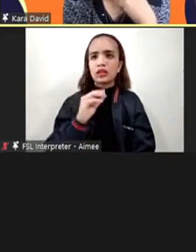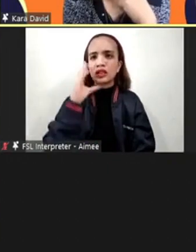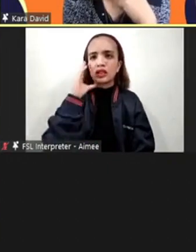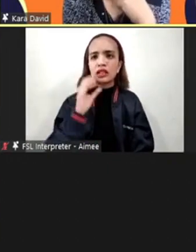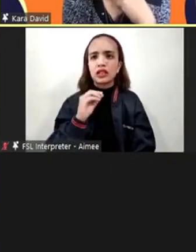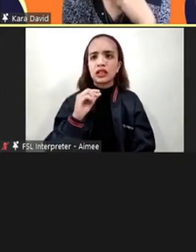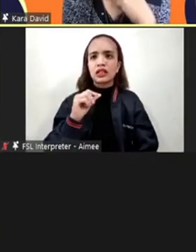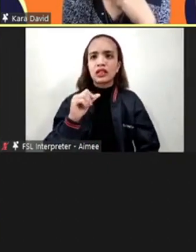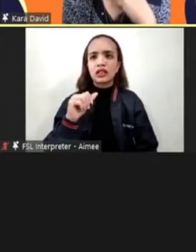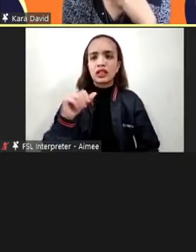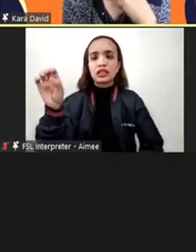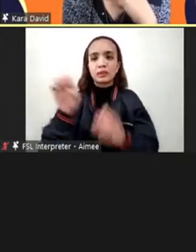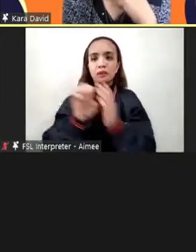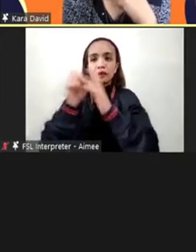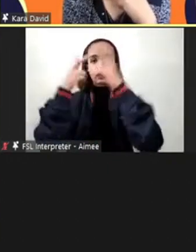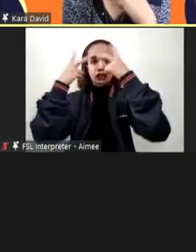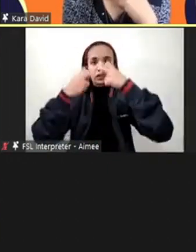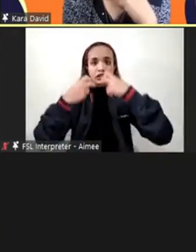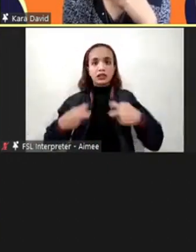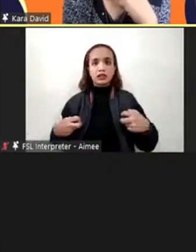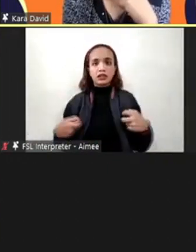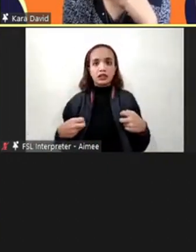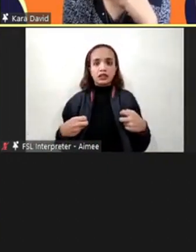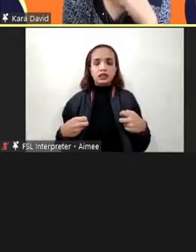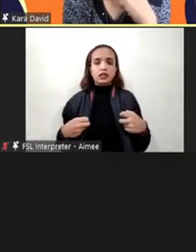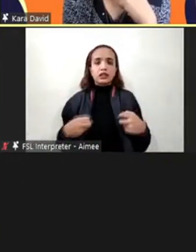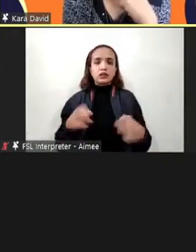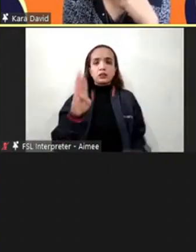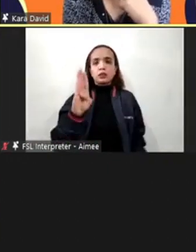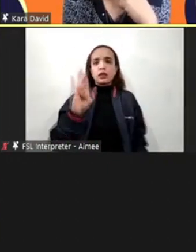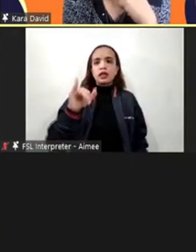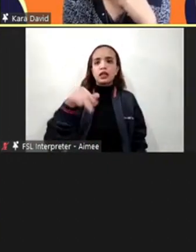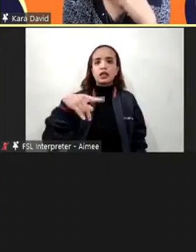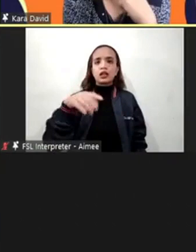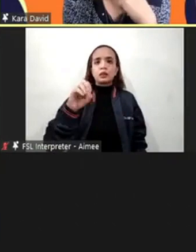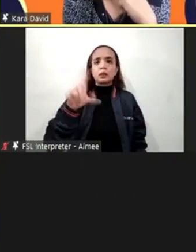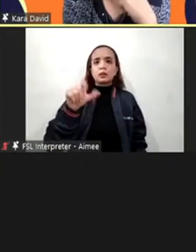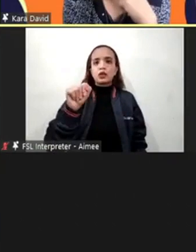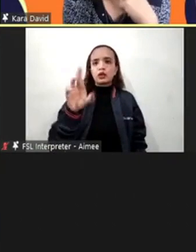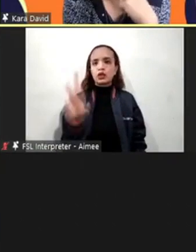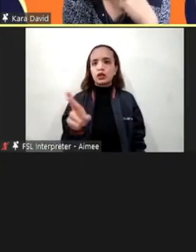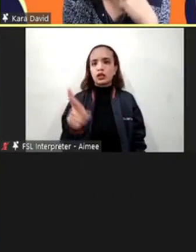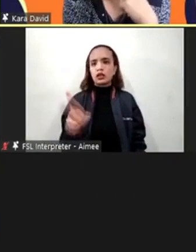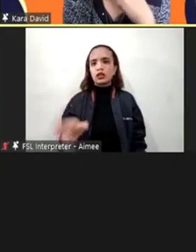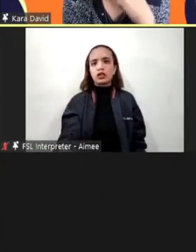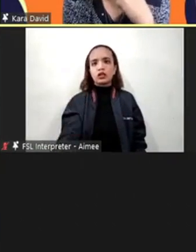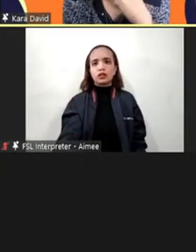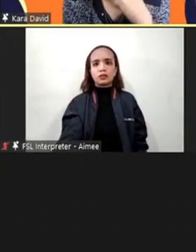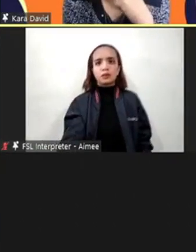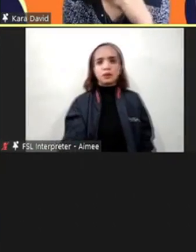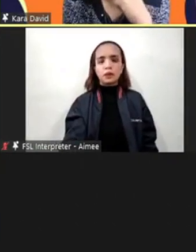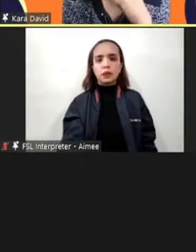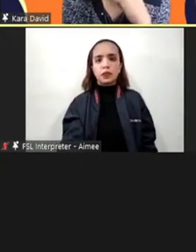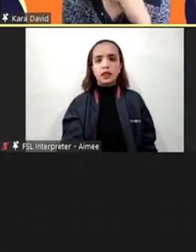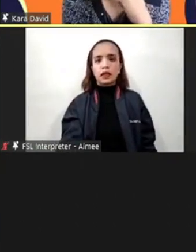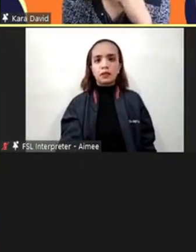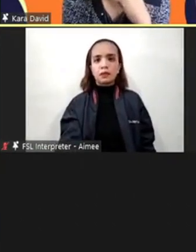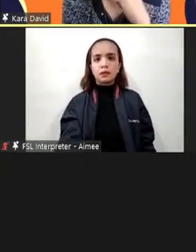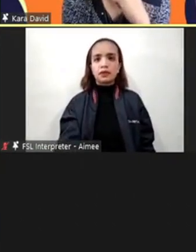diagnosed with bipolar condition? How did you get over it or reacted to it?